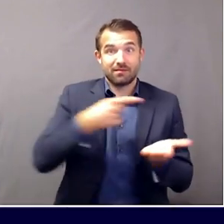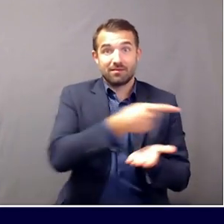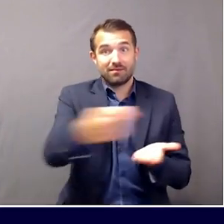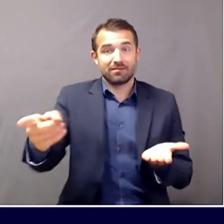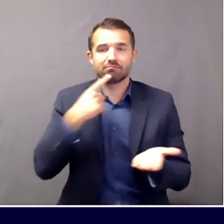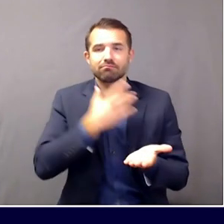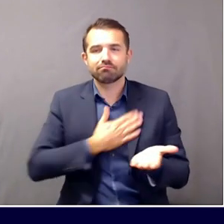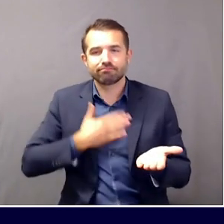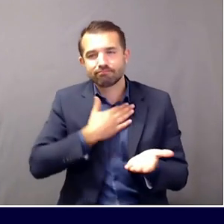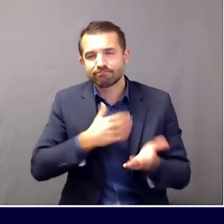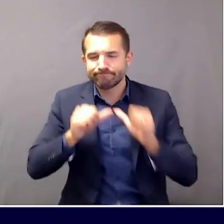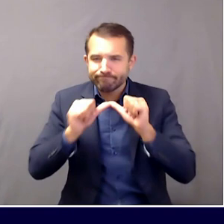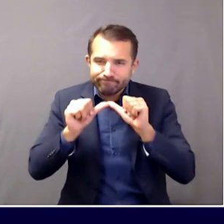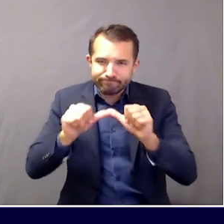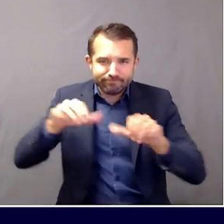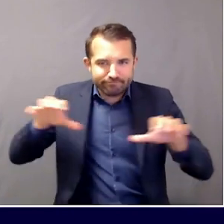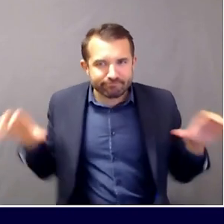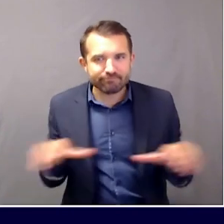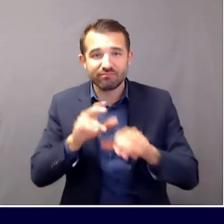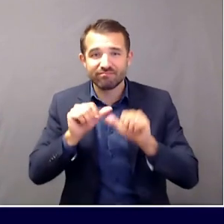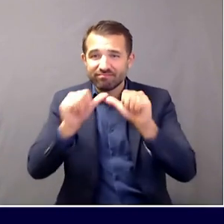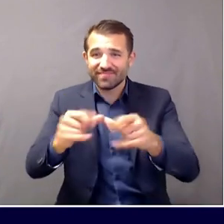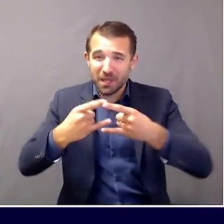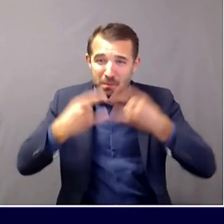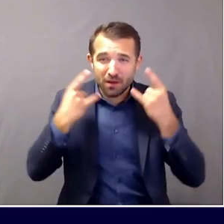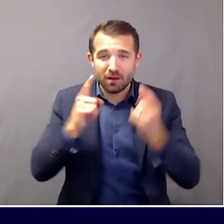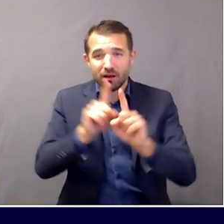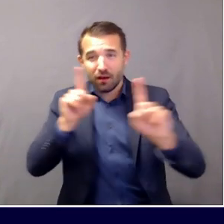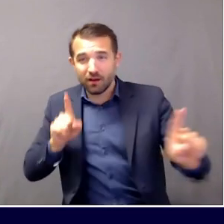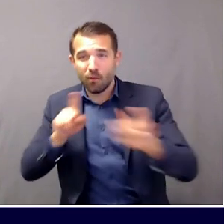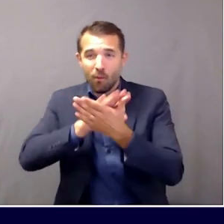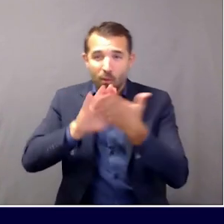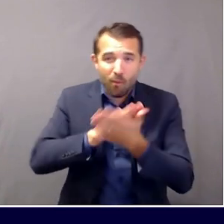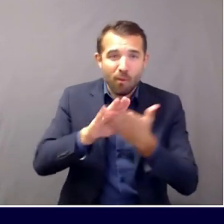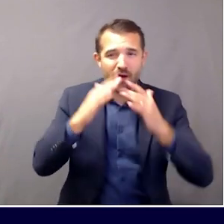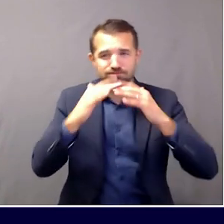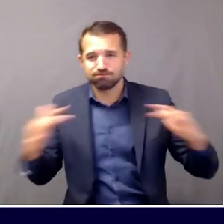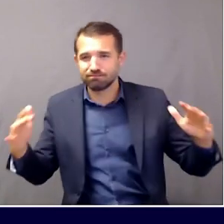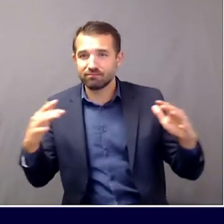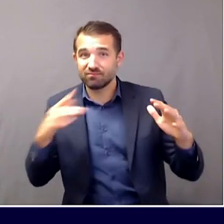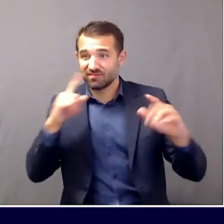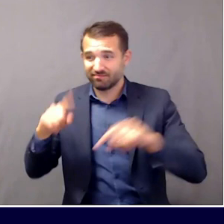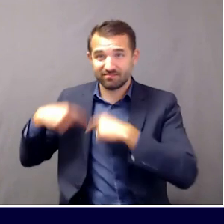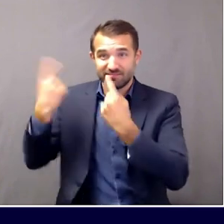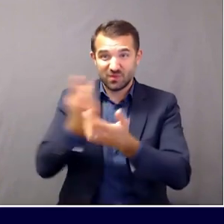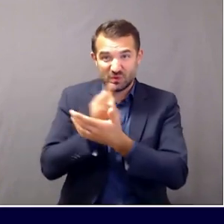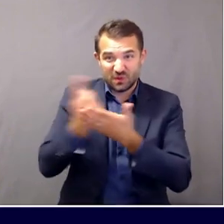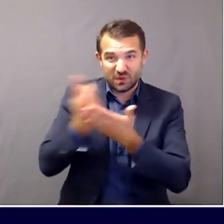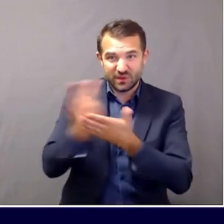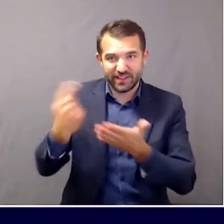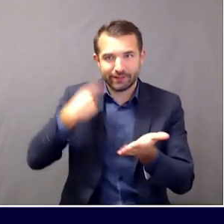Some of the trends around COVID-19 over the past week or two have been deeply concerning. Overall, right